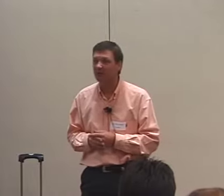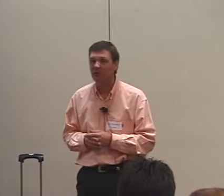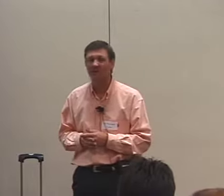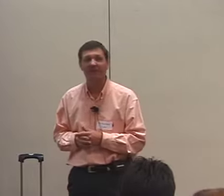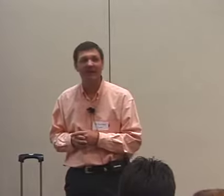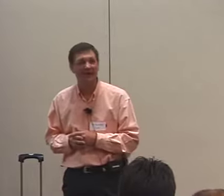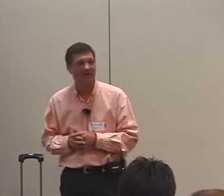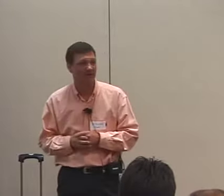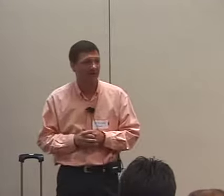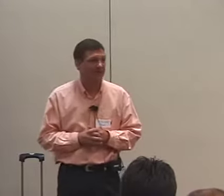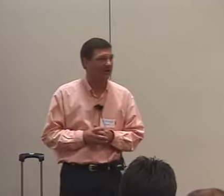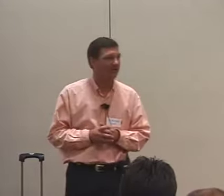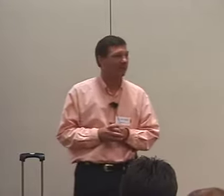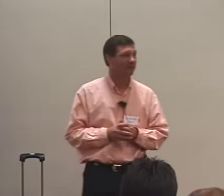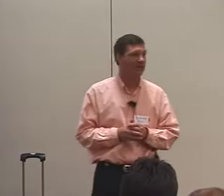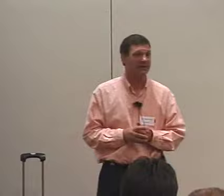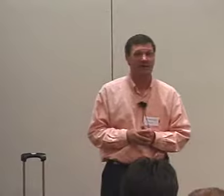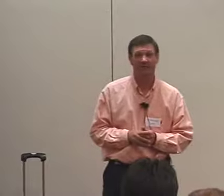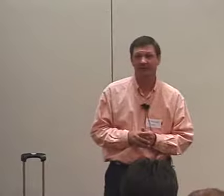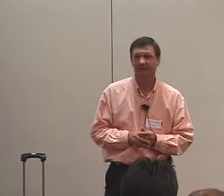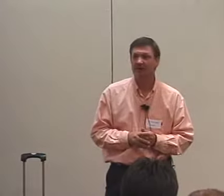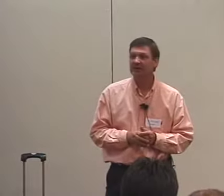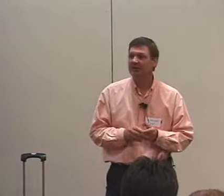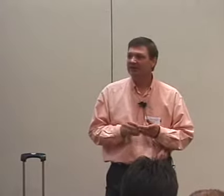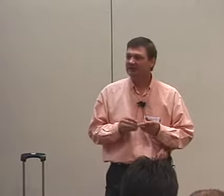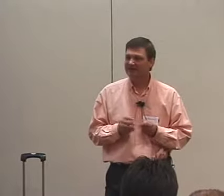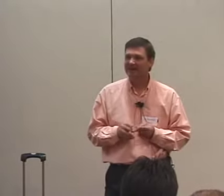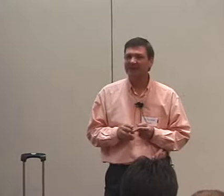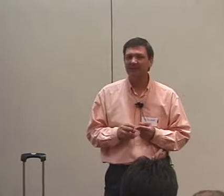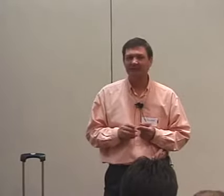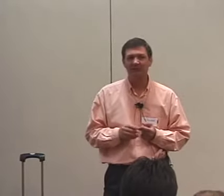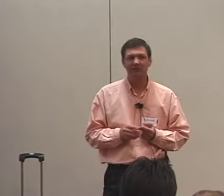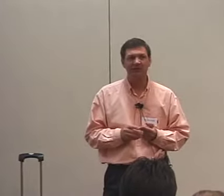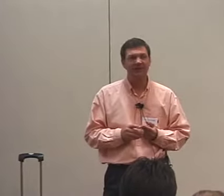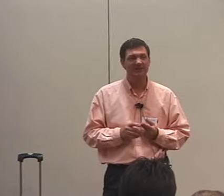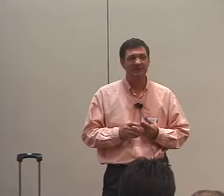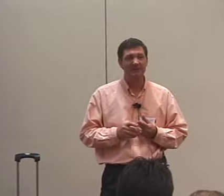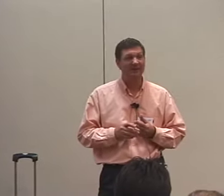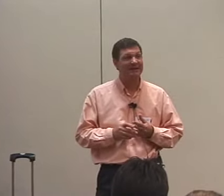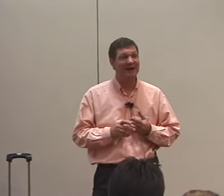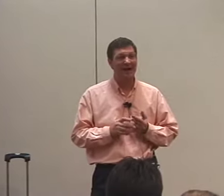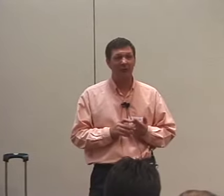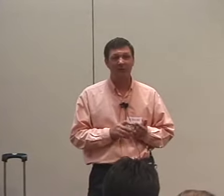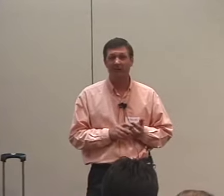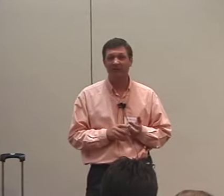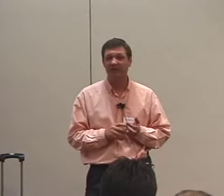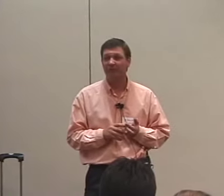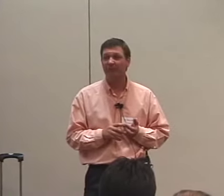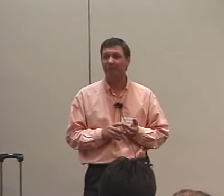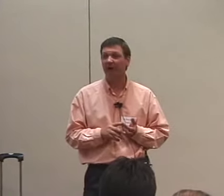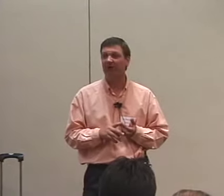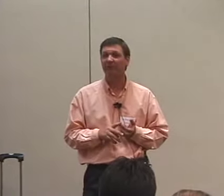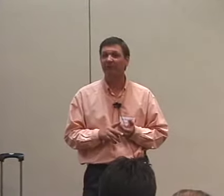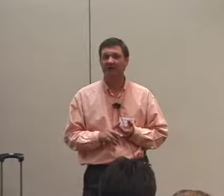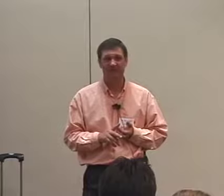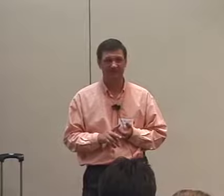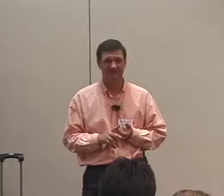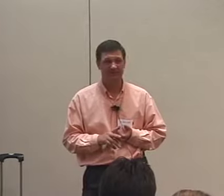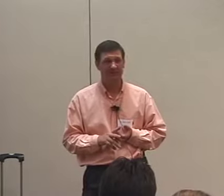to focus on behavior and not personalities. The second thing that people do is they'll spend an hour brainstorming